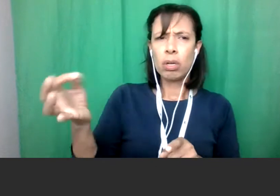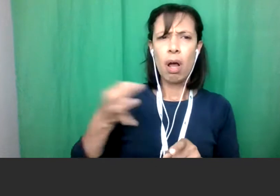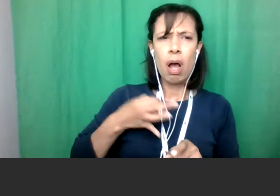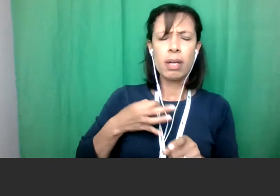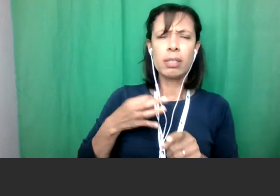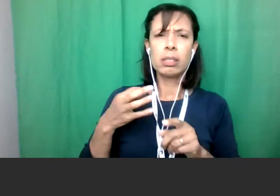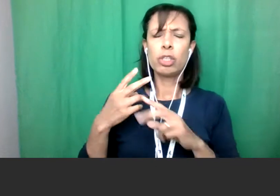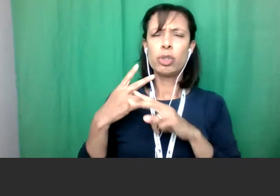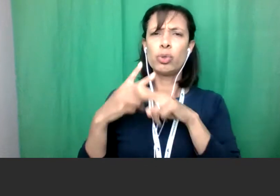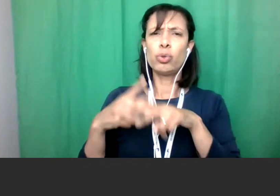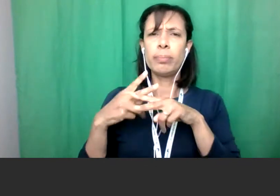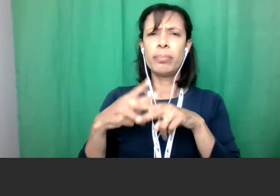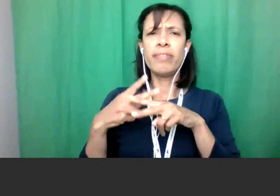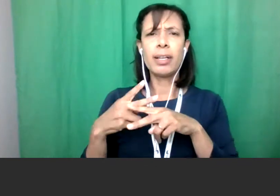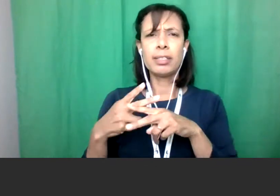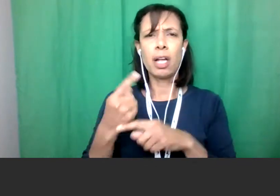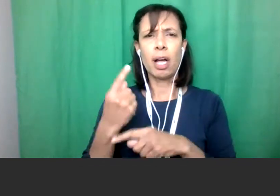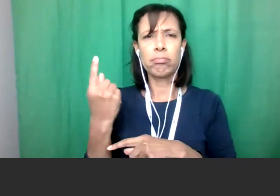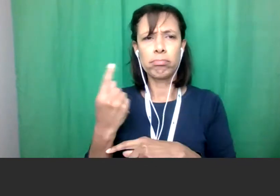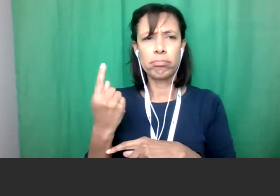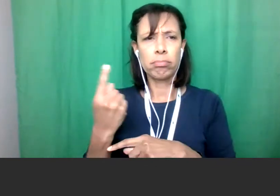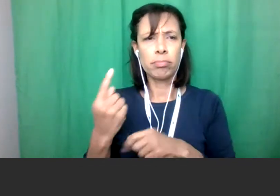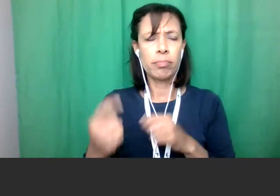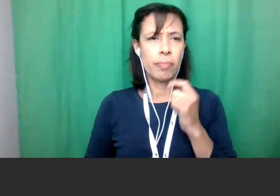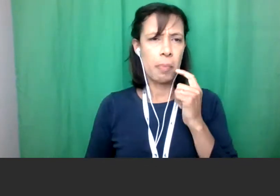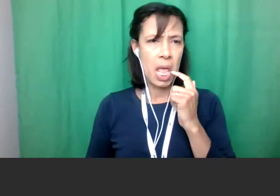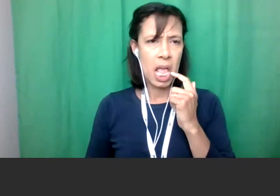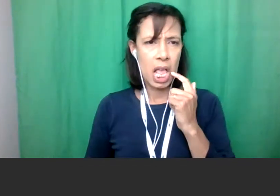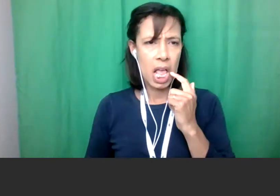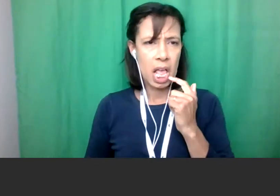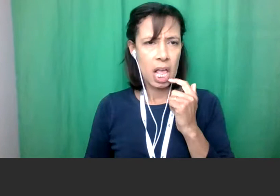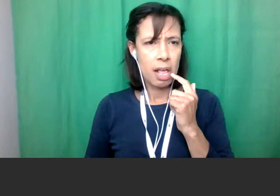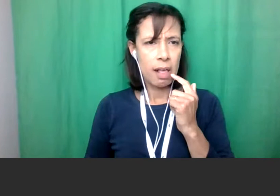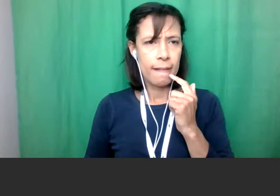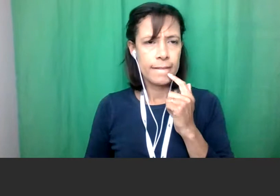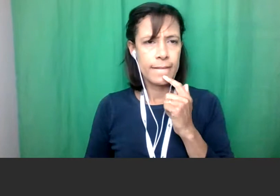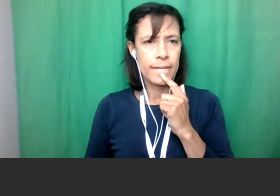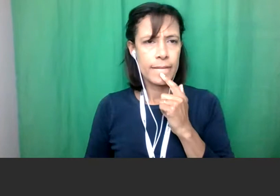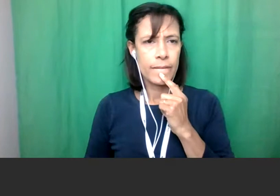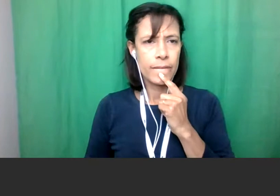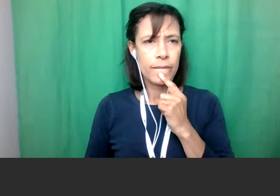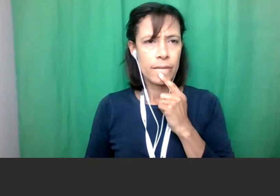of particularly those of you who've joined